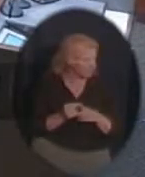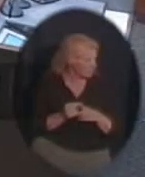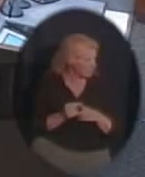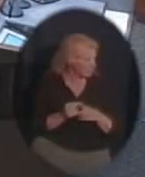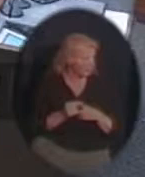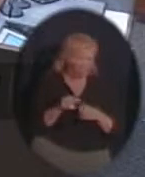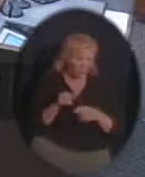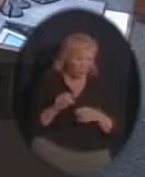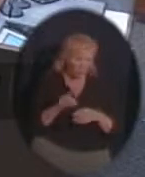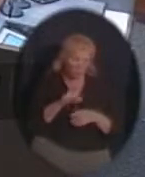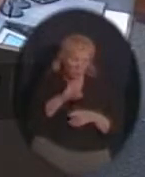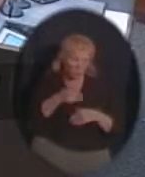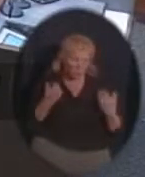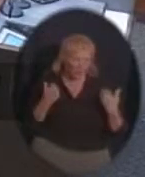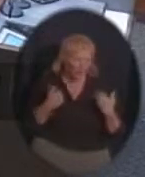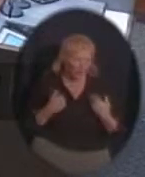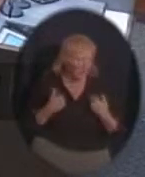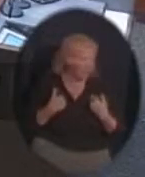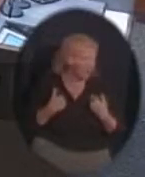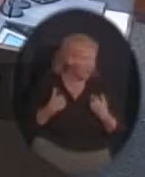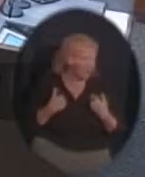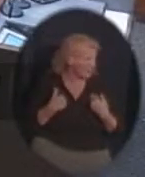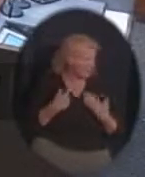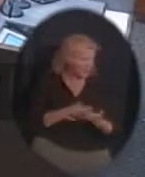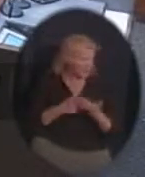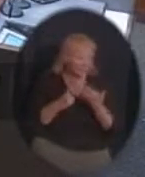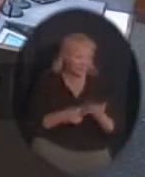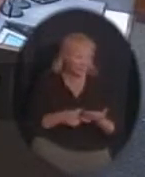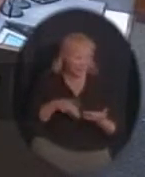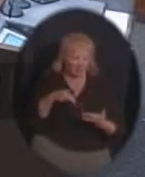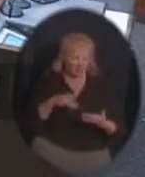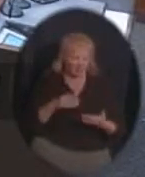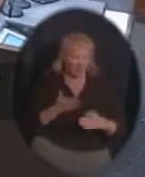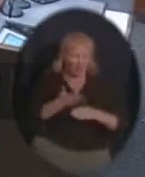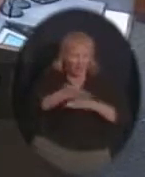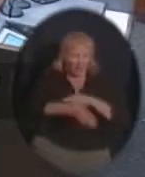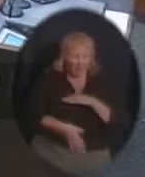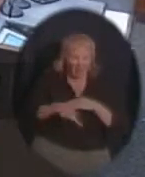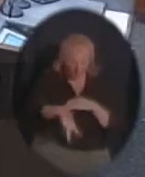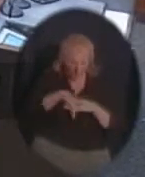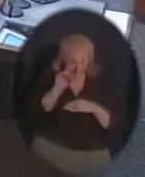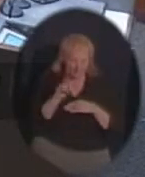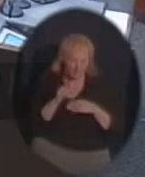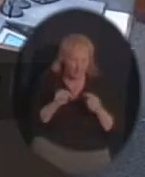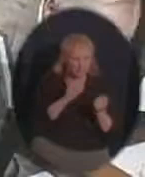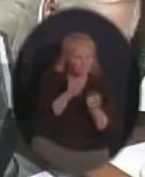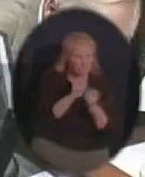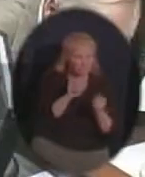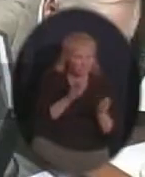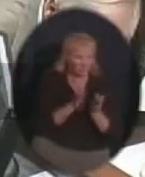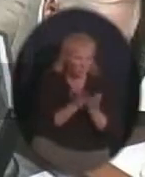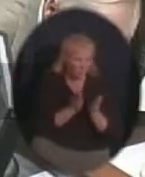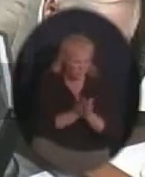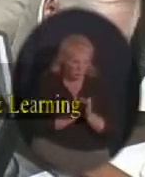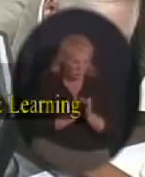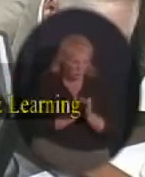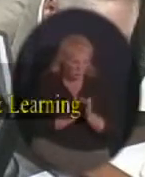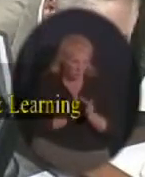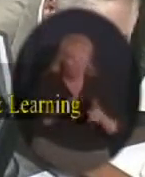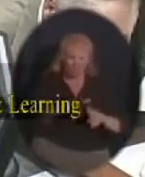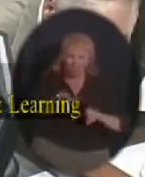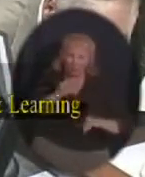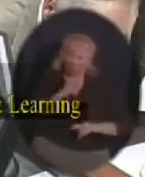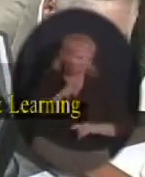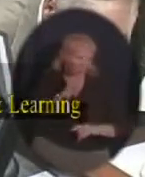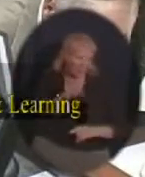discussions once a textbook has been selected based on criteria such as aligning with the curriculum, but we do not bid textbooks.